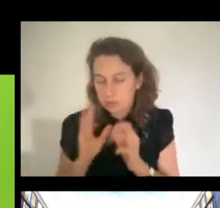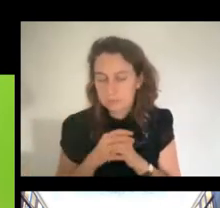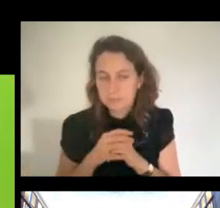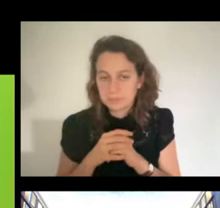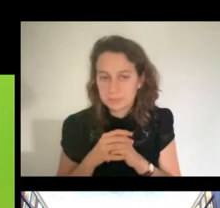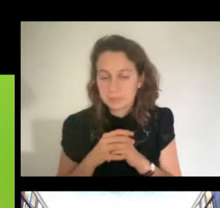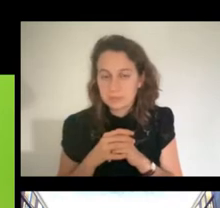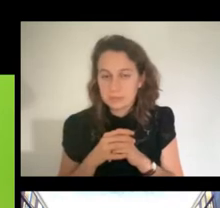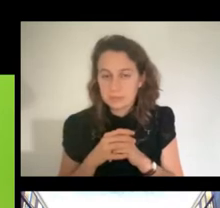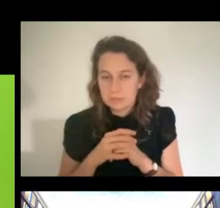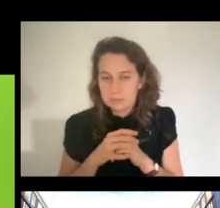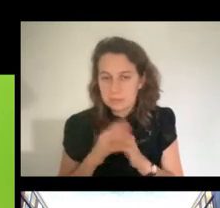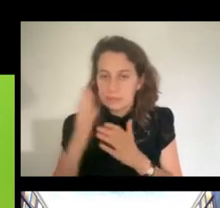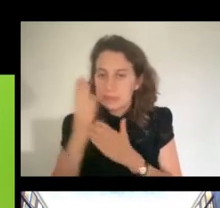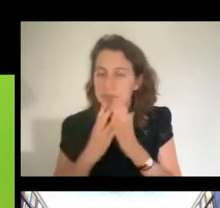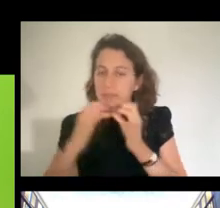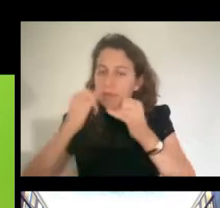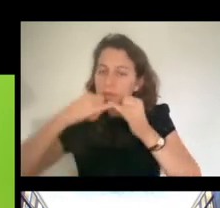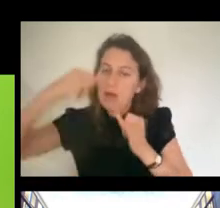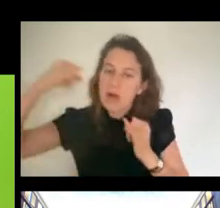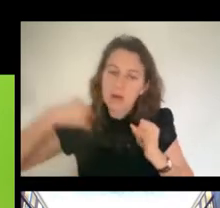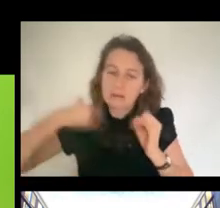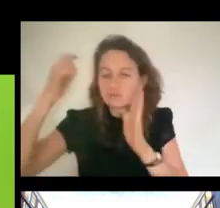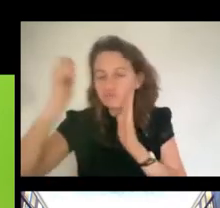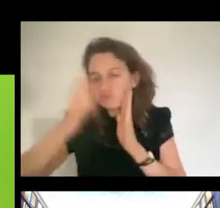some of the lines, the drawings, they began picking up